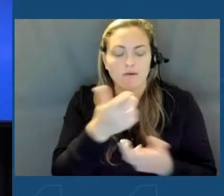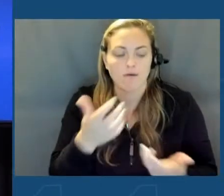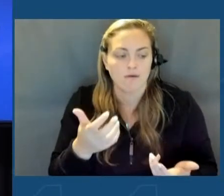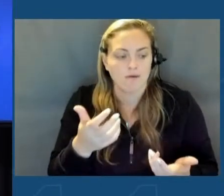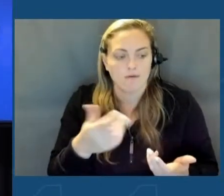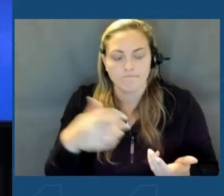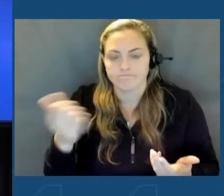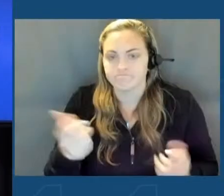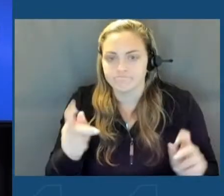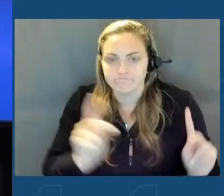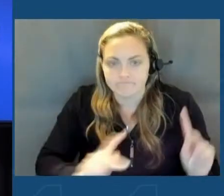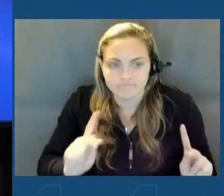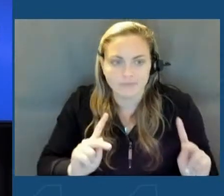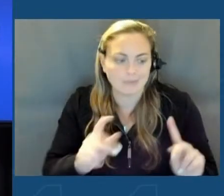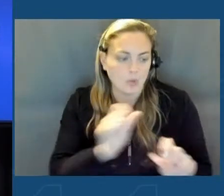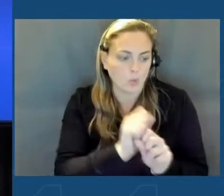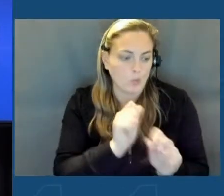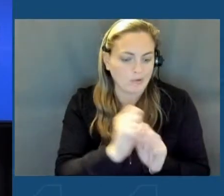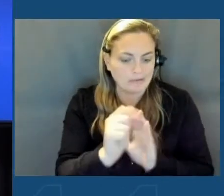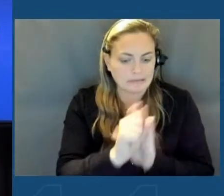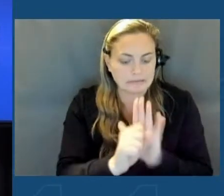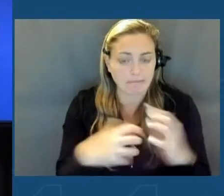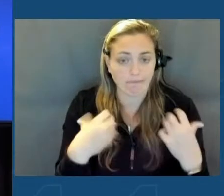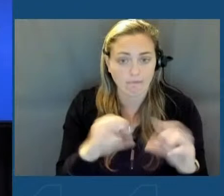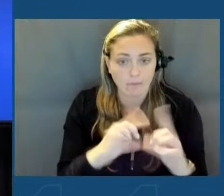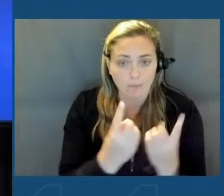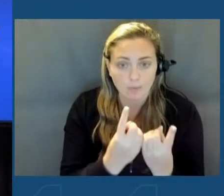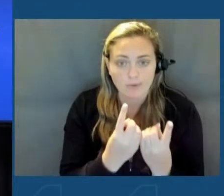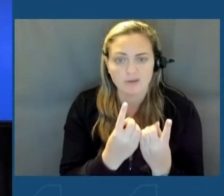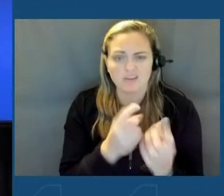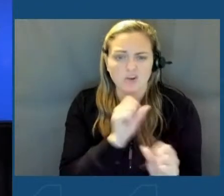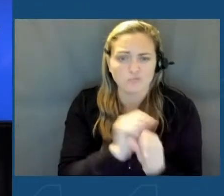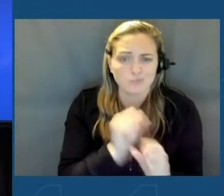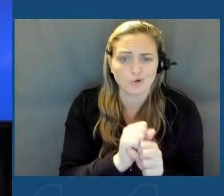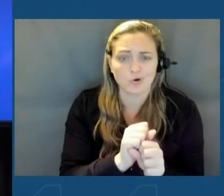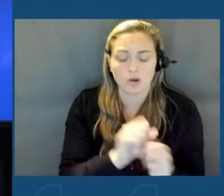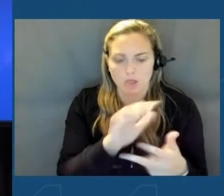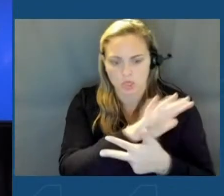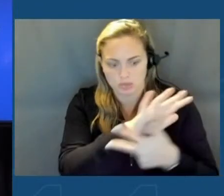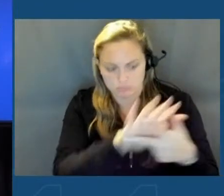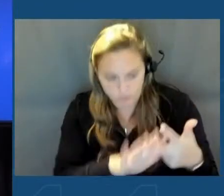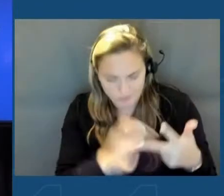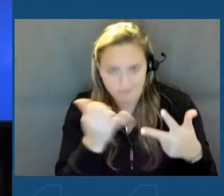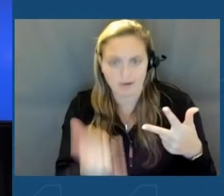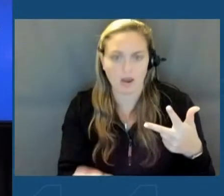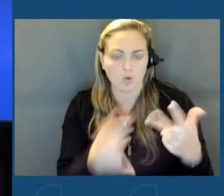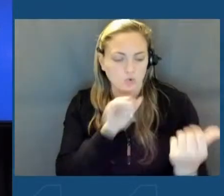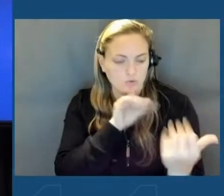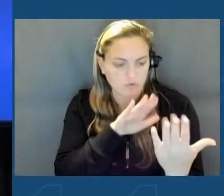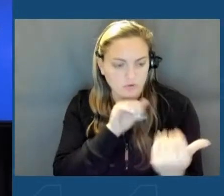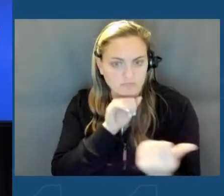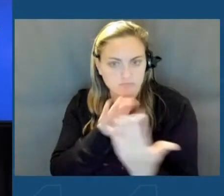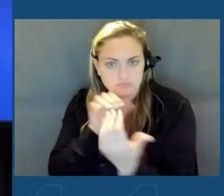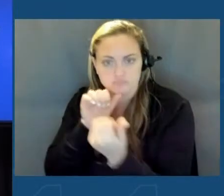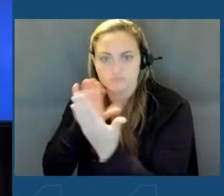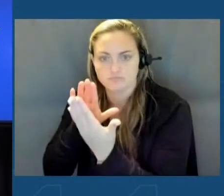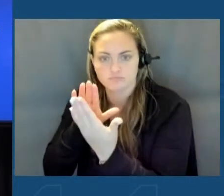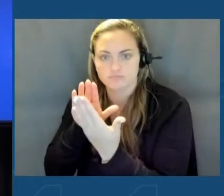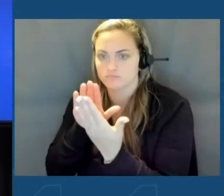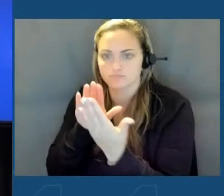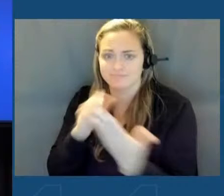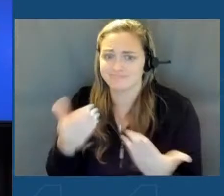the people at the State Health Department who are working on 3 fronts now to confront some